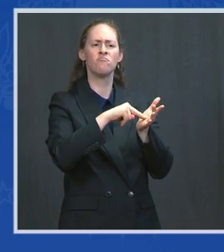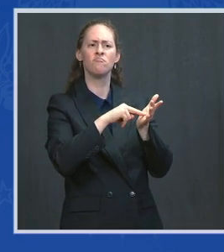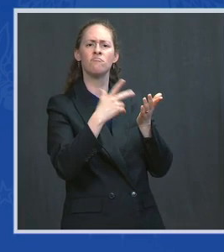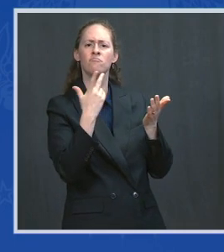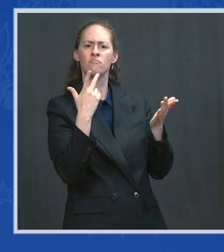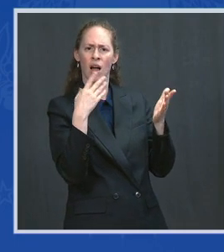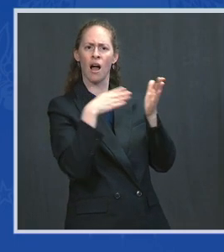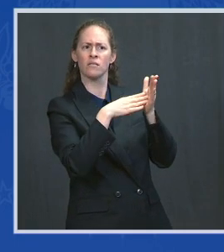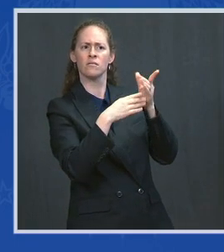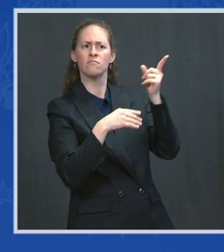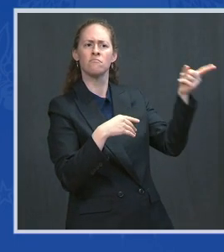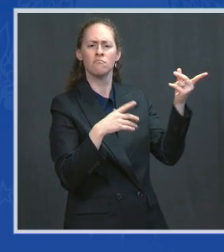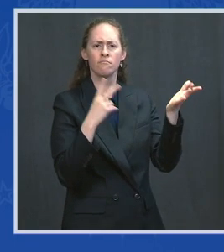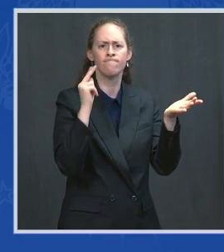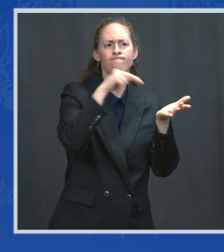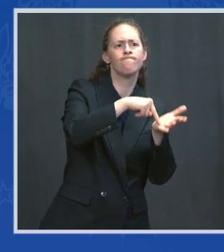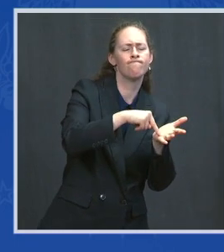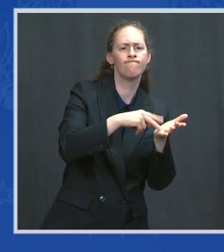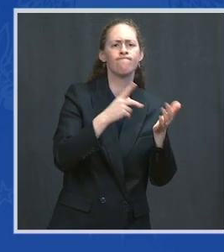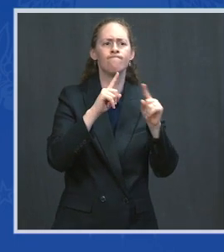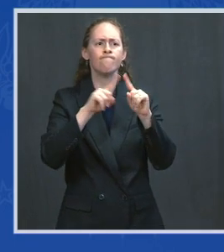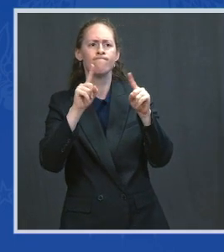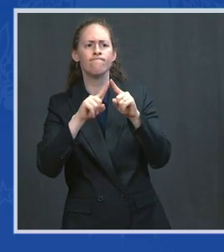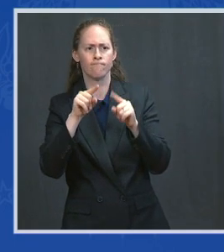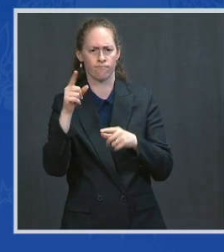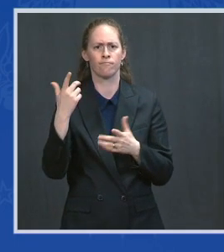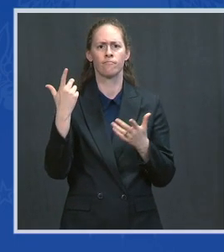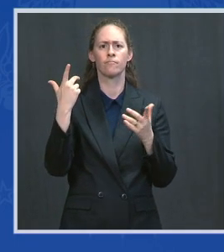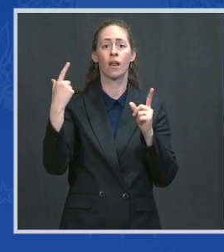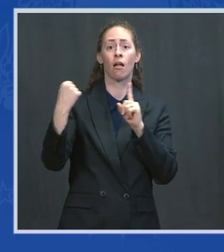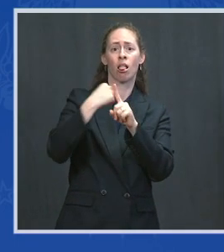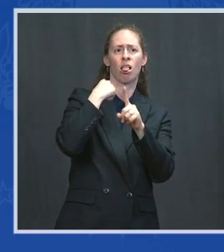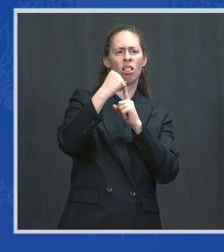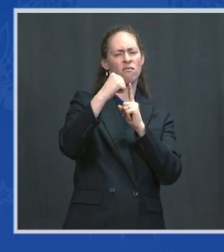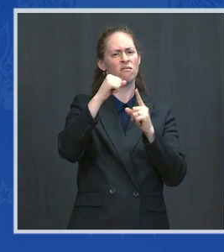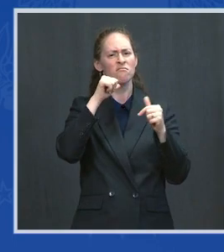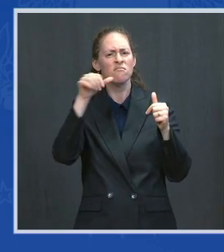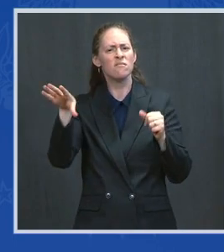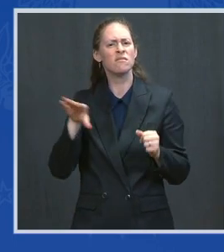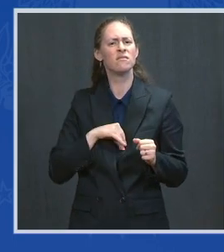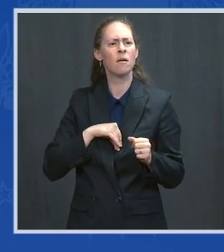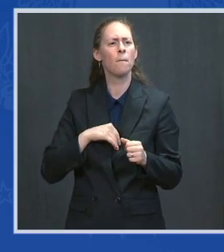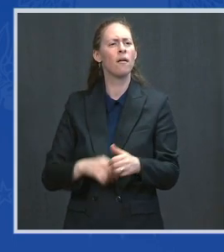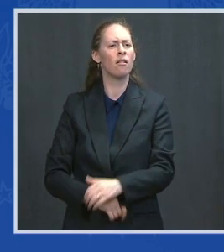Lebanon in search of new beginnings, who was gunned down in front of their home